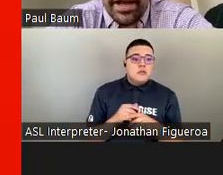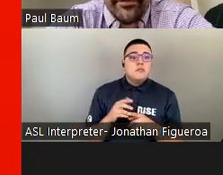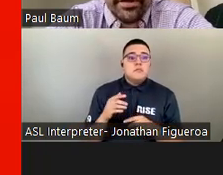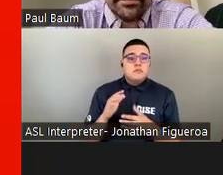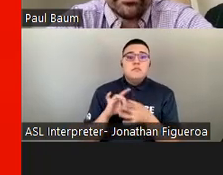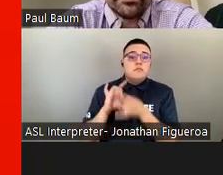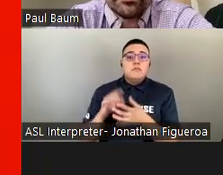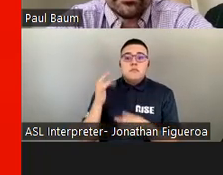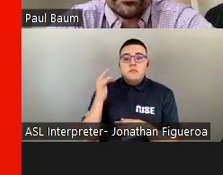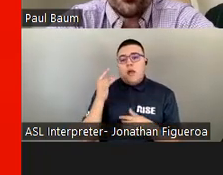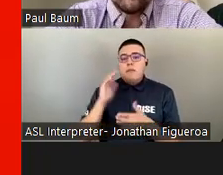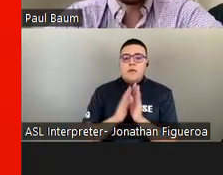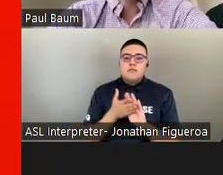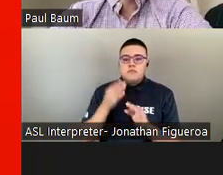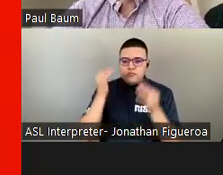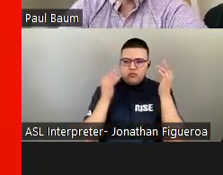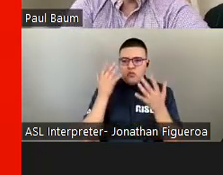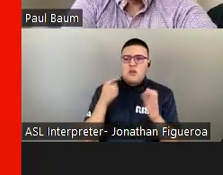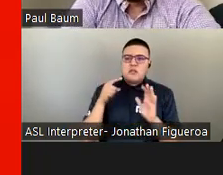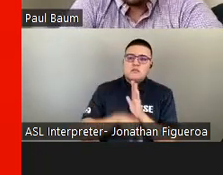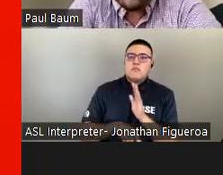suicidal behavior. Okay.